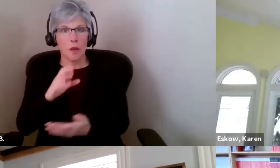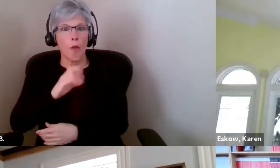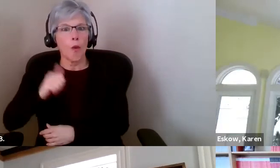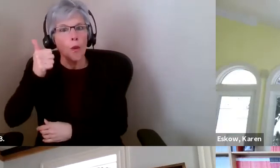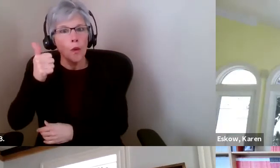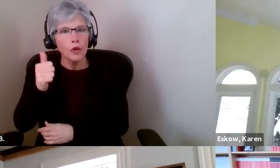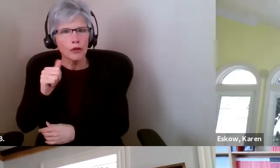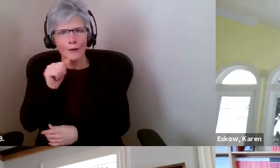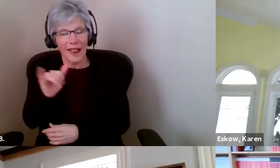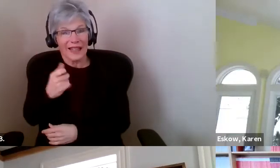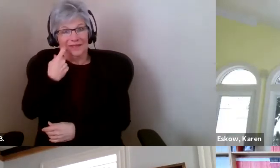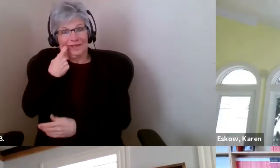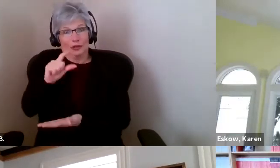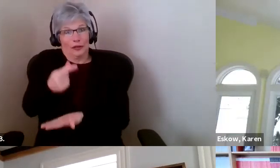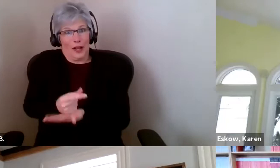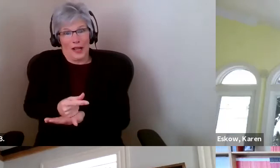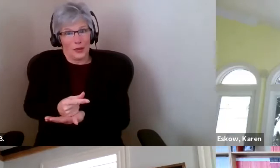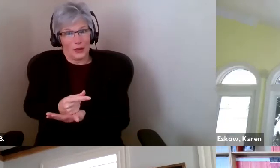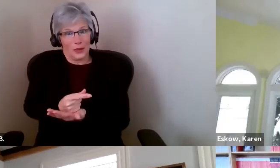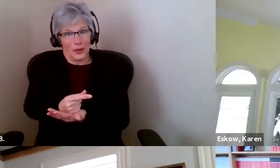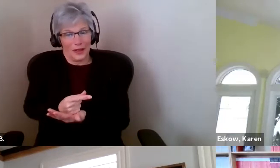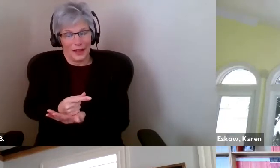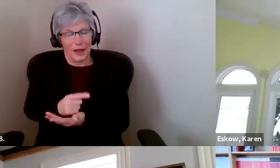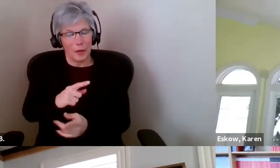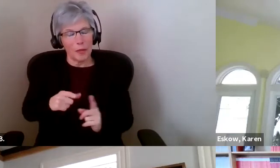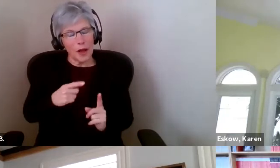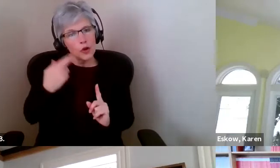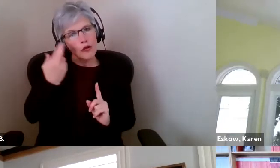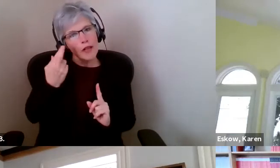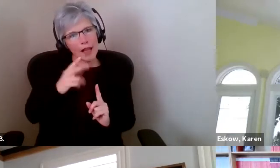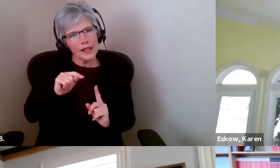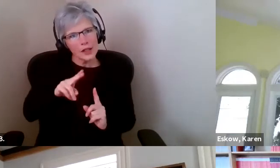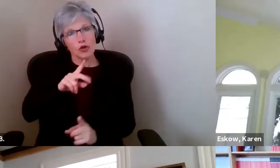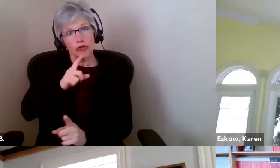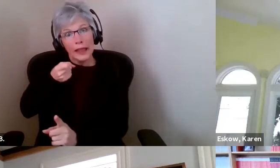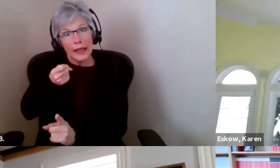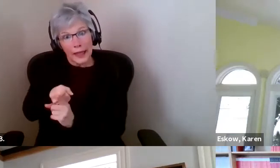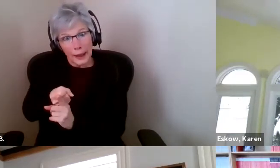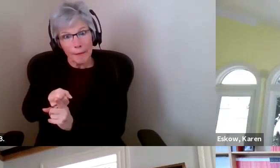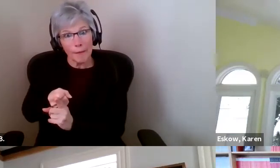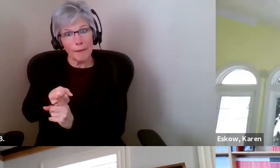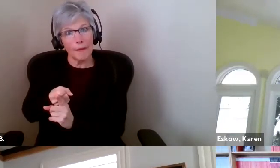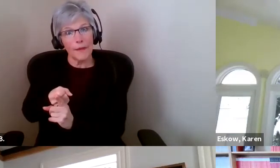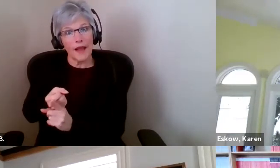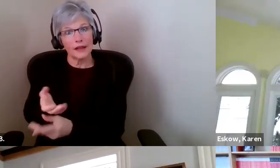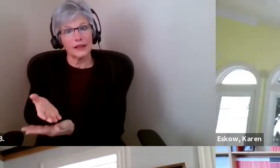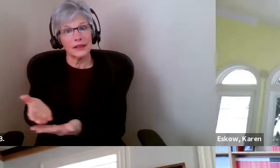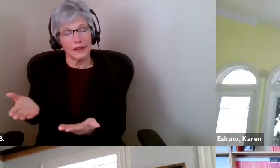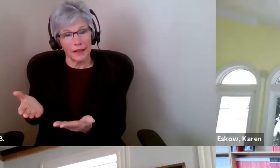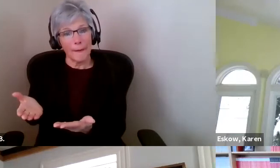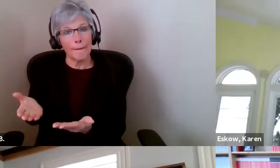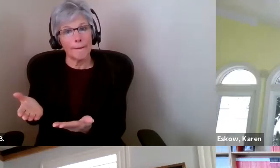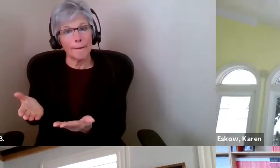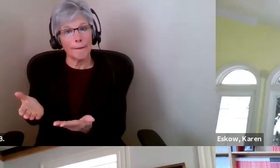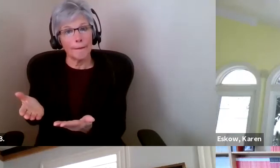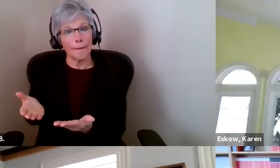you think about the impact that we must have made on them, that means our predecessors for the most part, that they made on these people